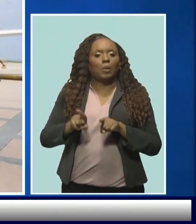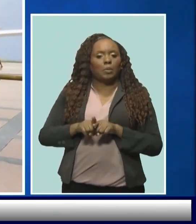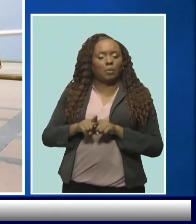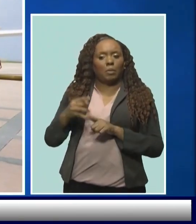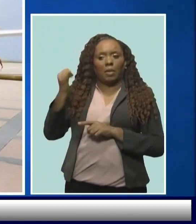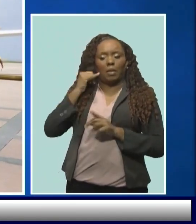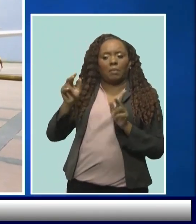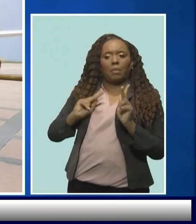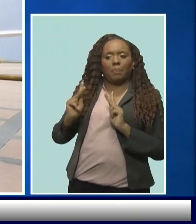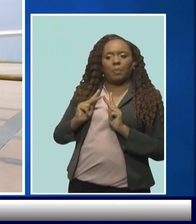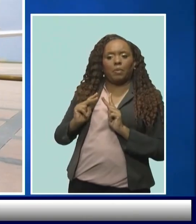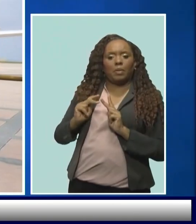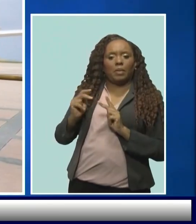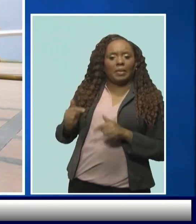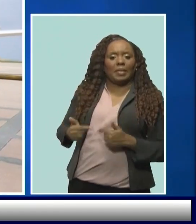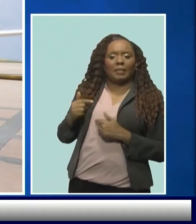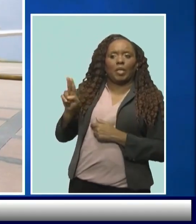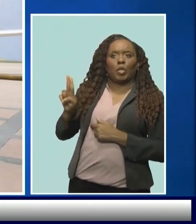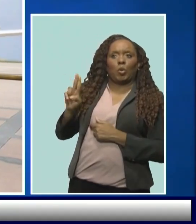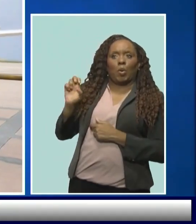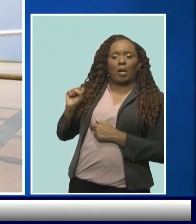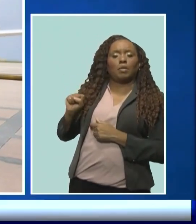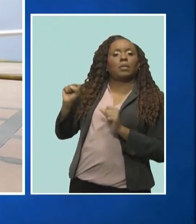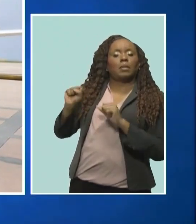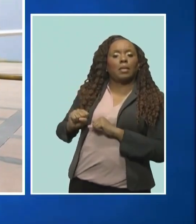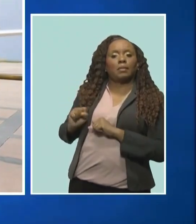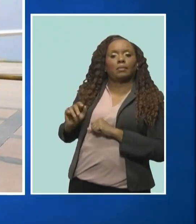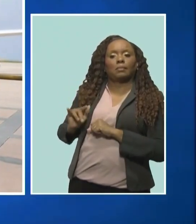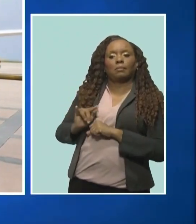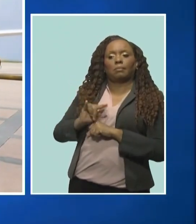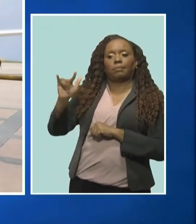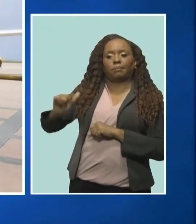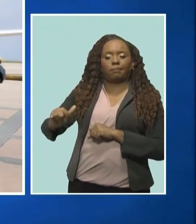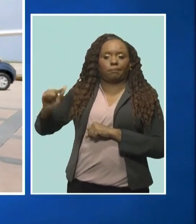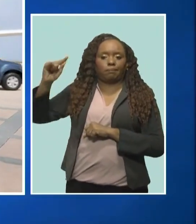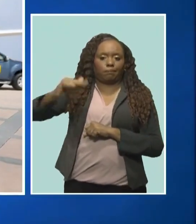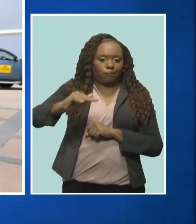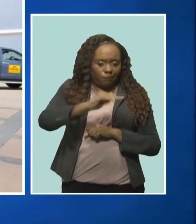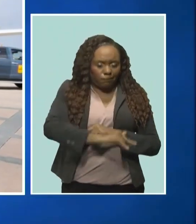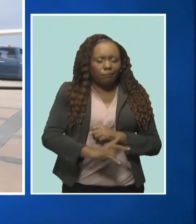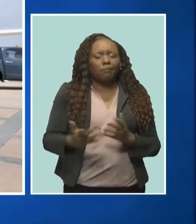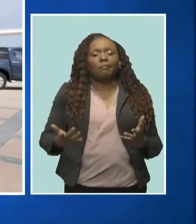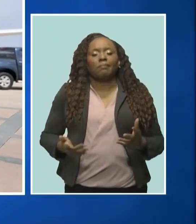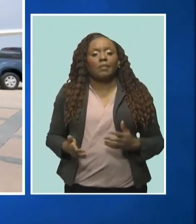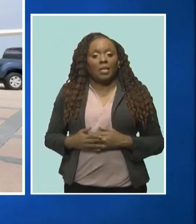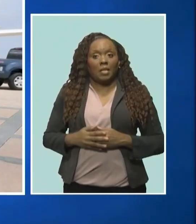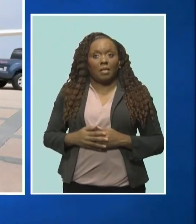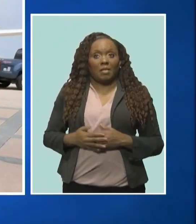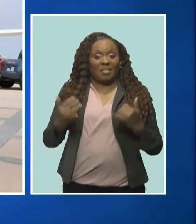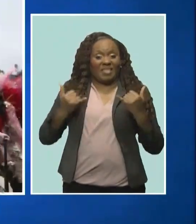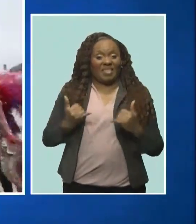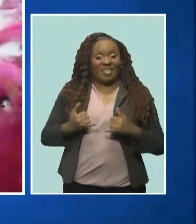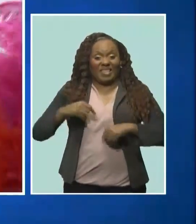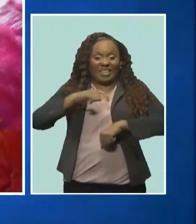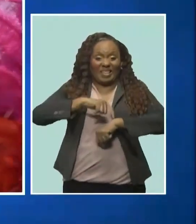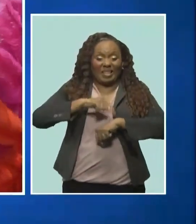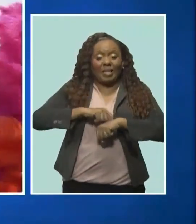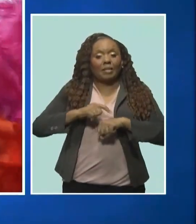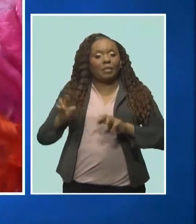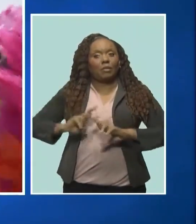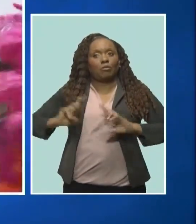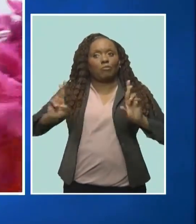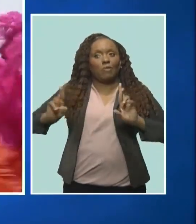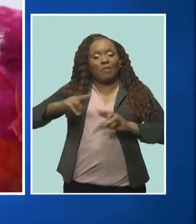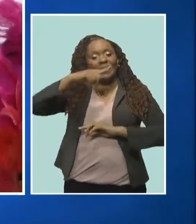we welcome as an additional market, an additional route into the island. Especially at this time as we go into summer with